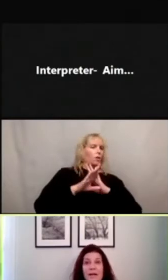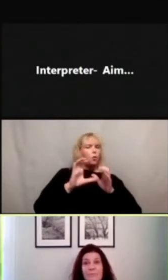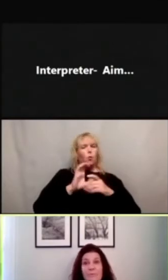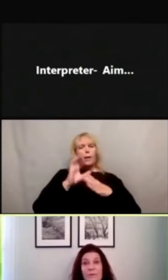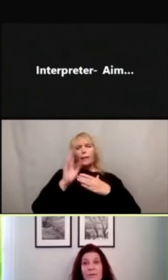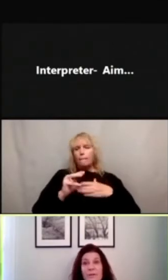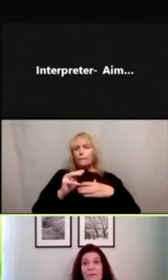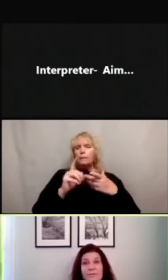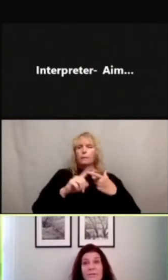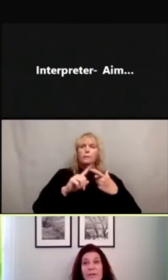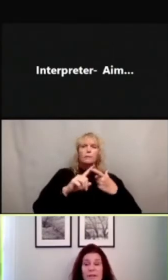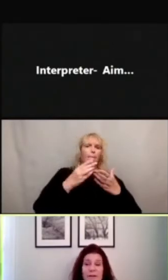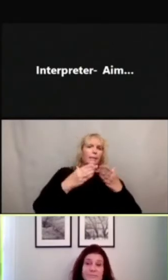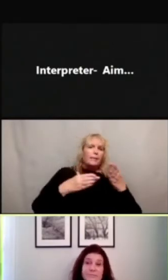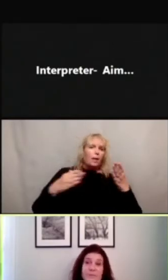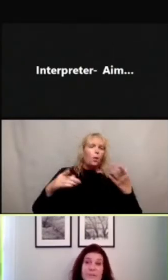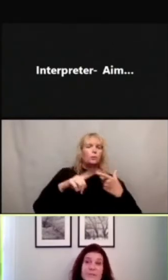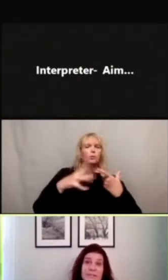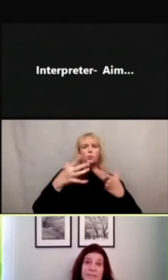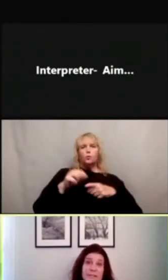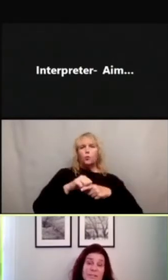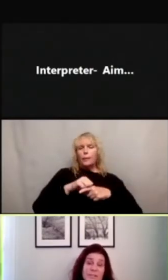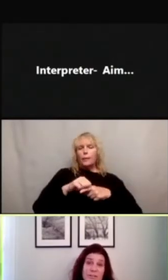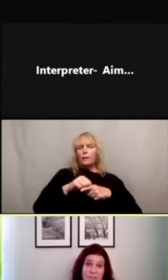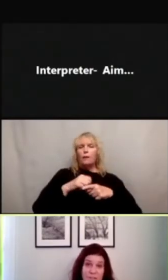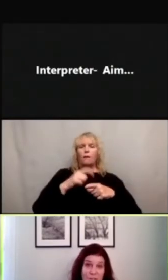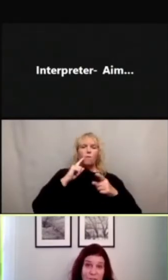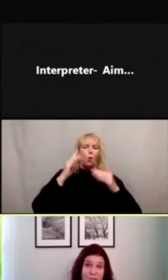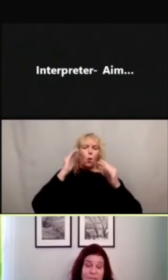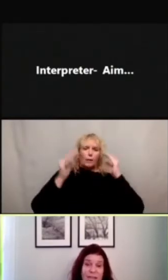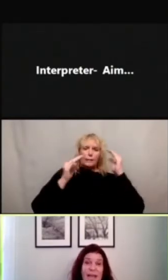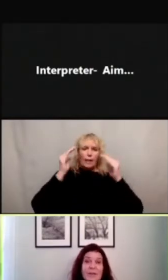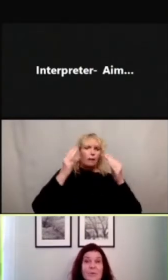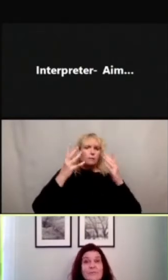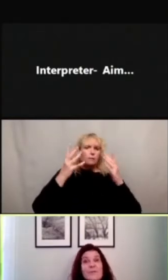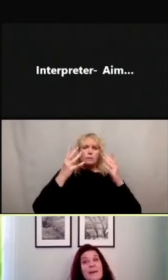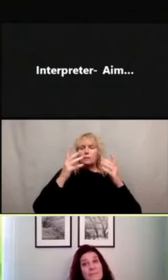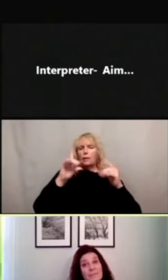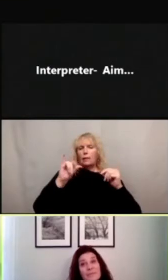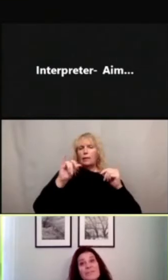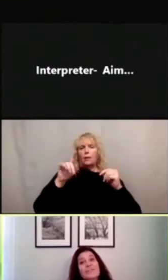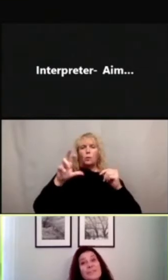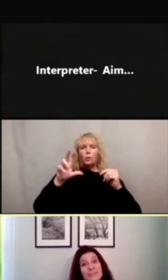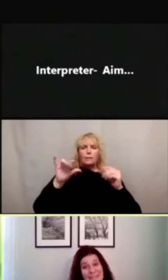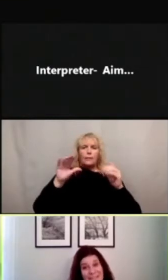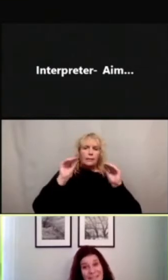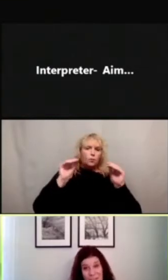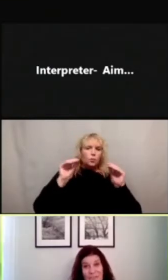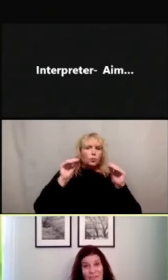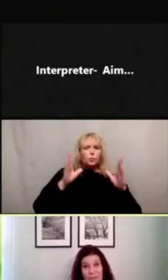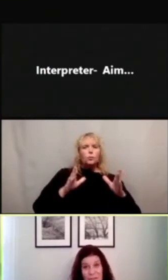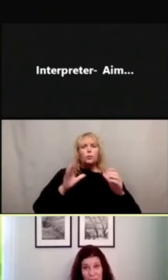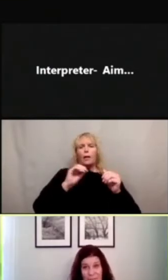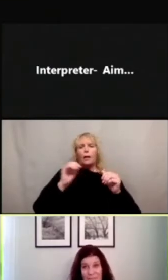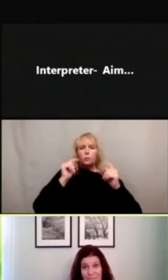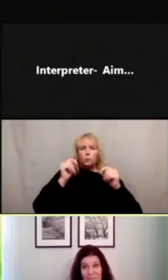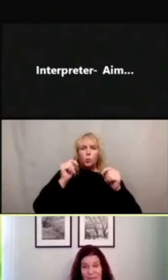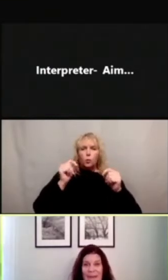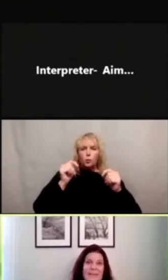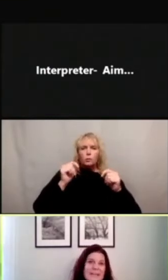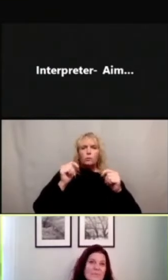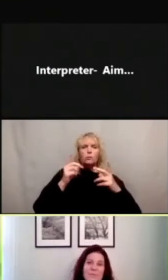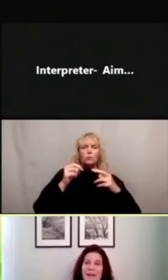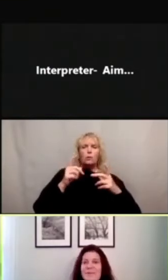training for adult literacy instructors and tutors in order for them to in turn teach their